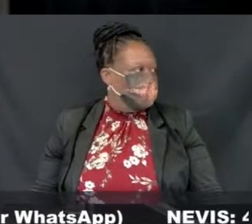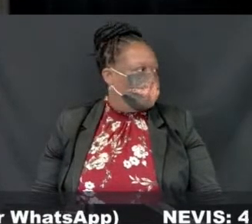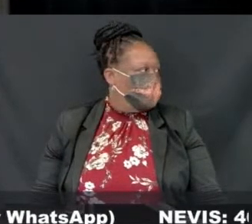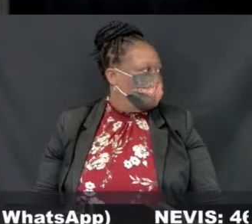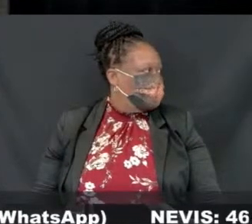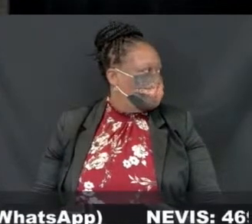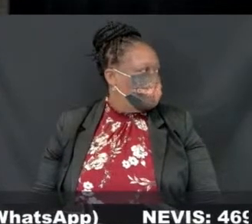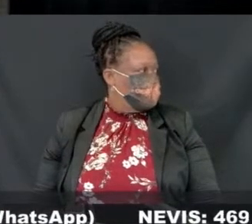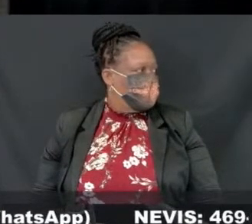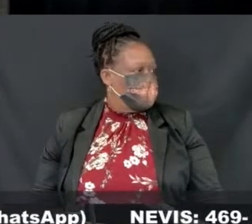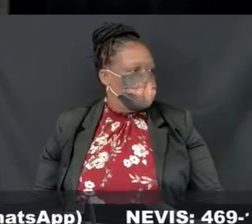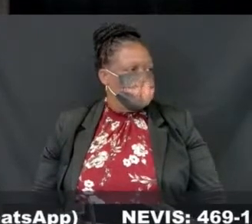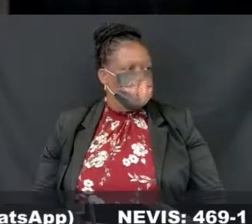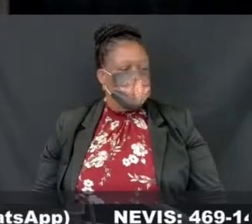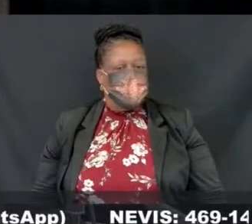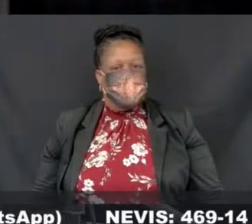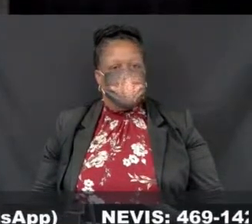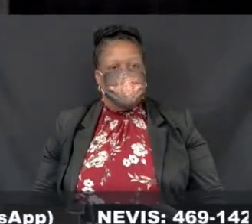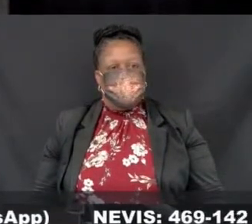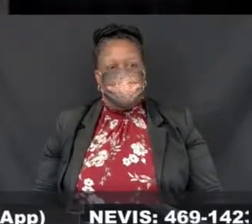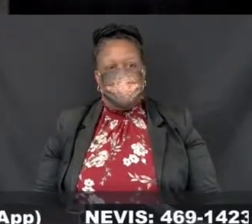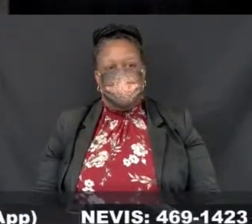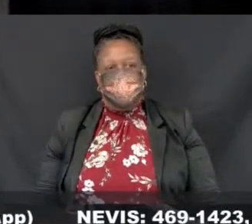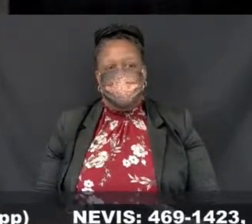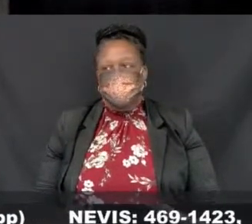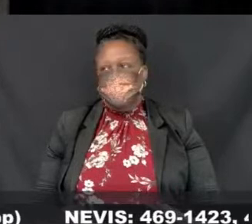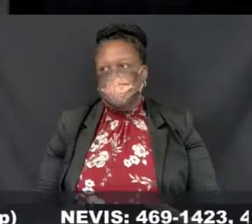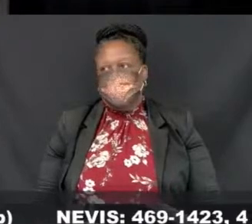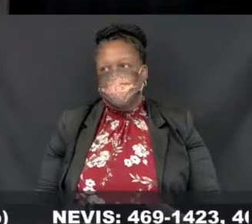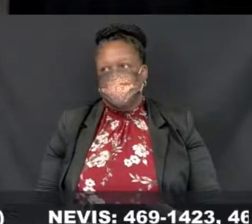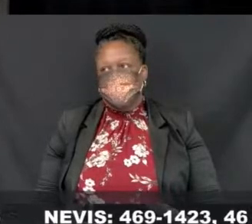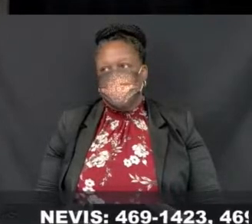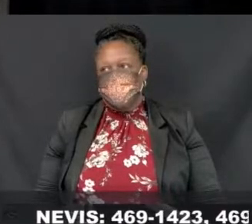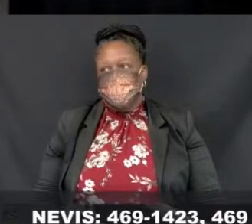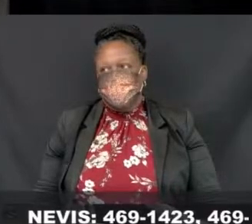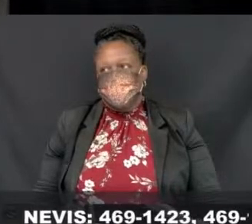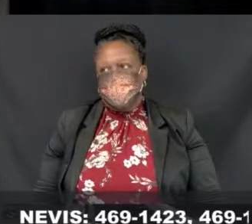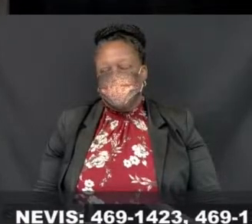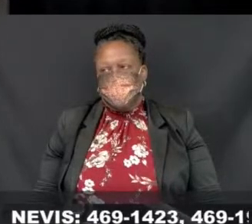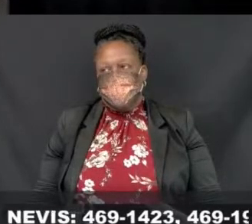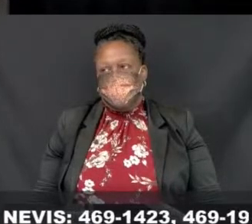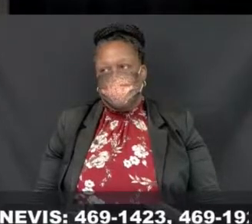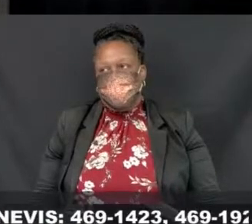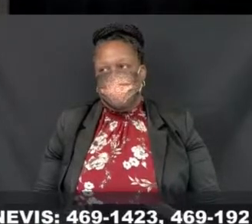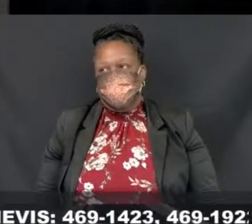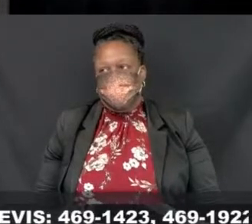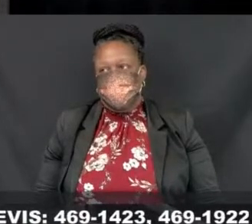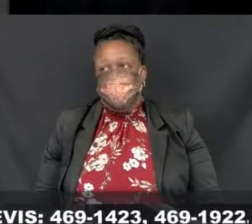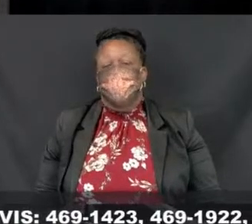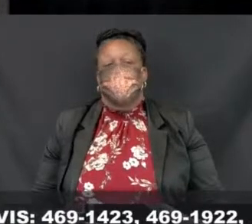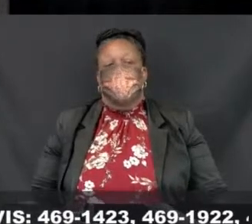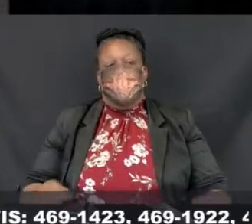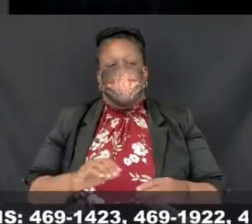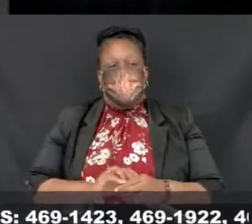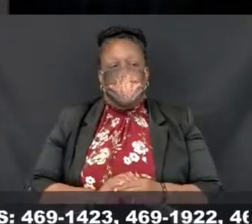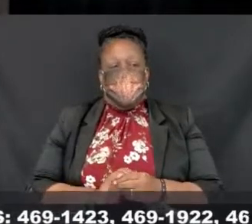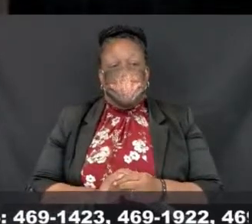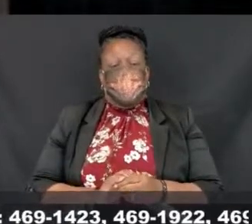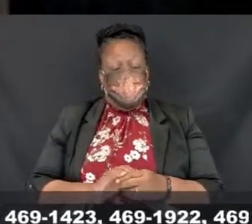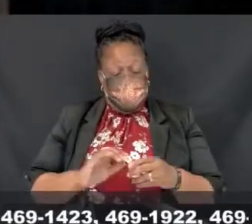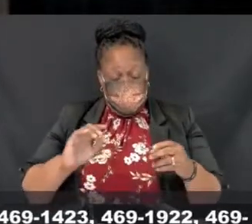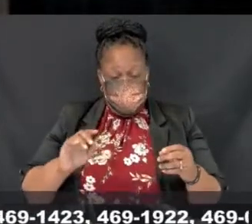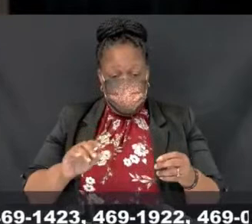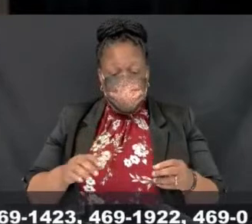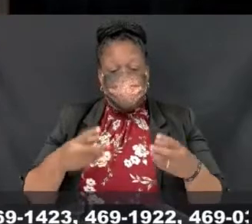can arise. It is still a fluid situation, and as long as there are 2 cases in the world, it simply means that